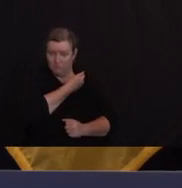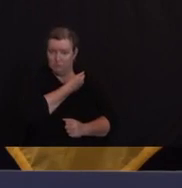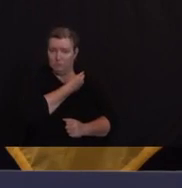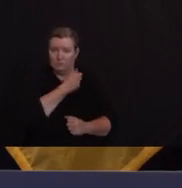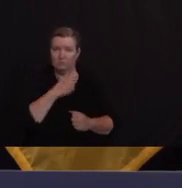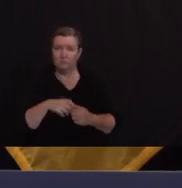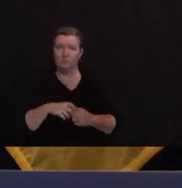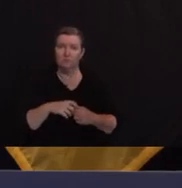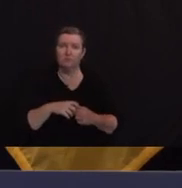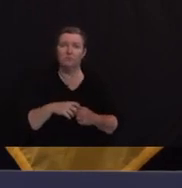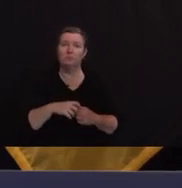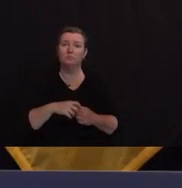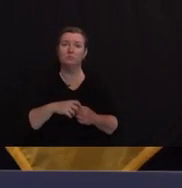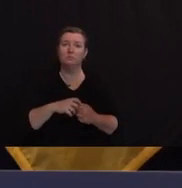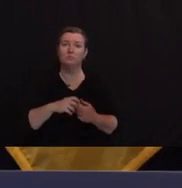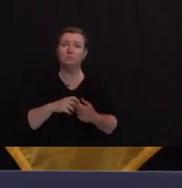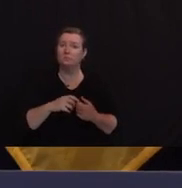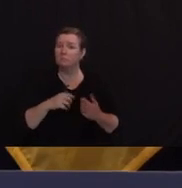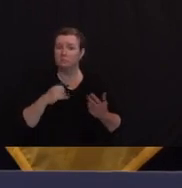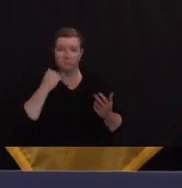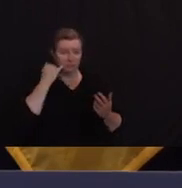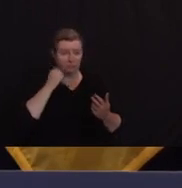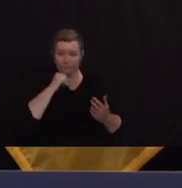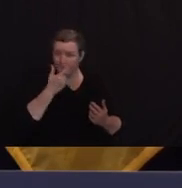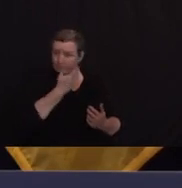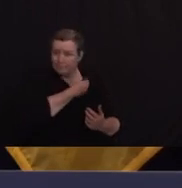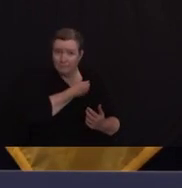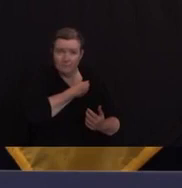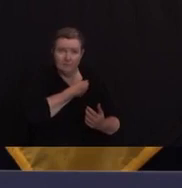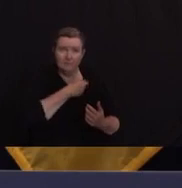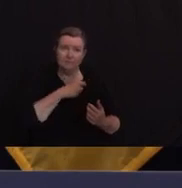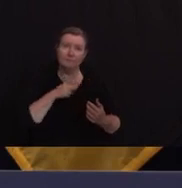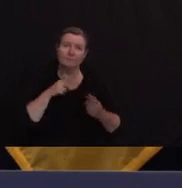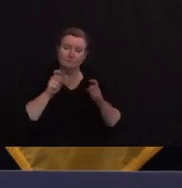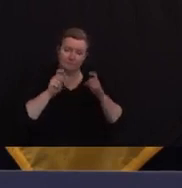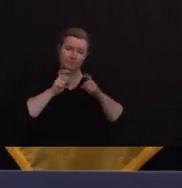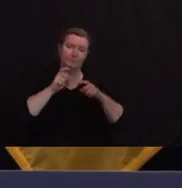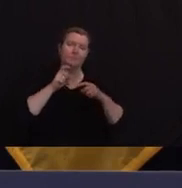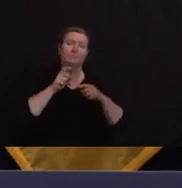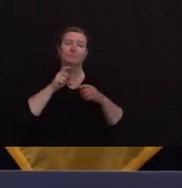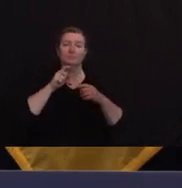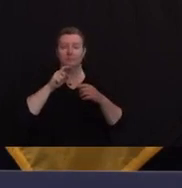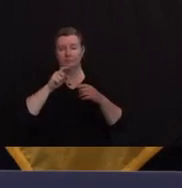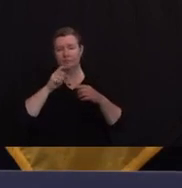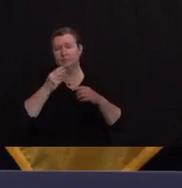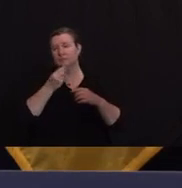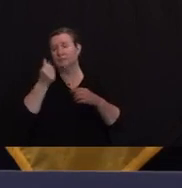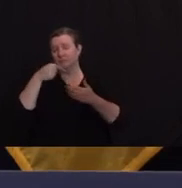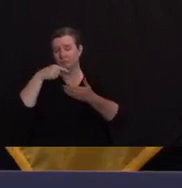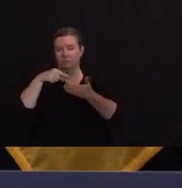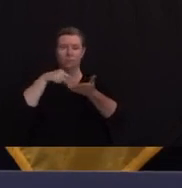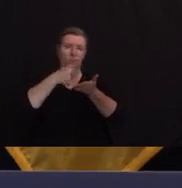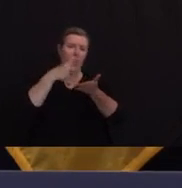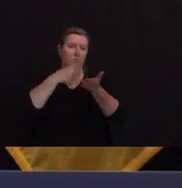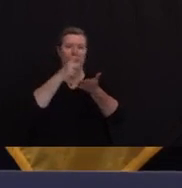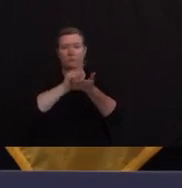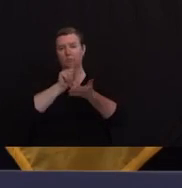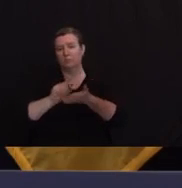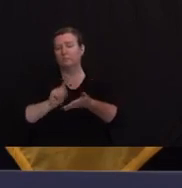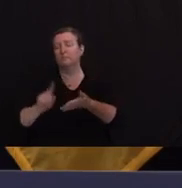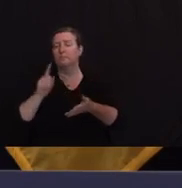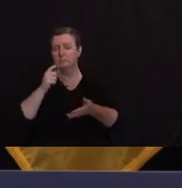be subject to a multiple weekly testing. We think that package achieves the safety objectives, which is our